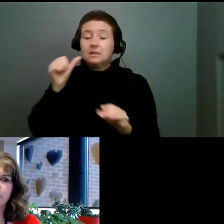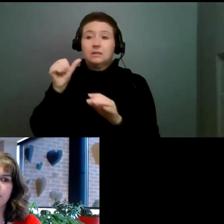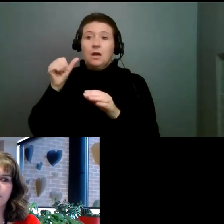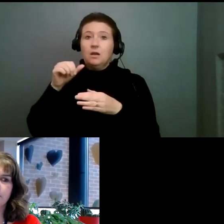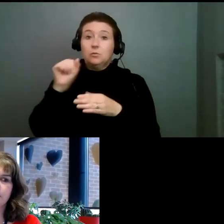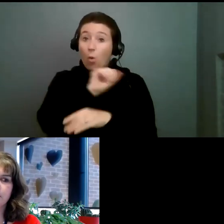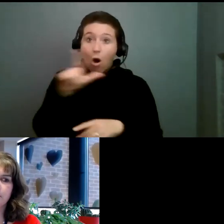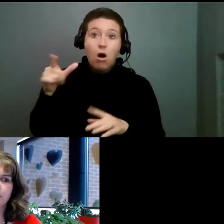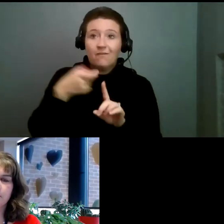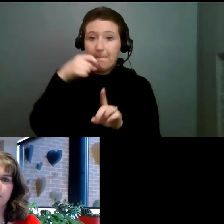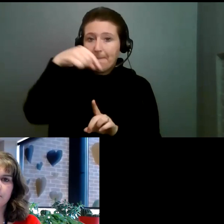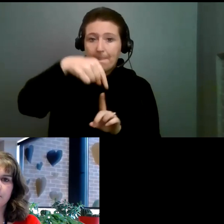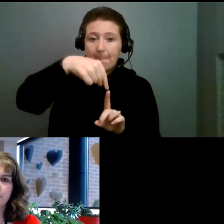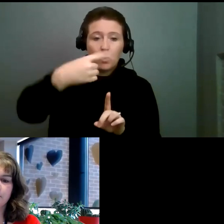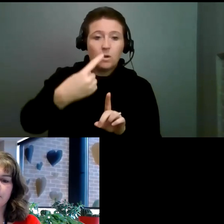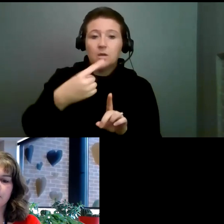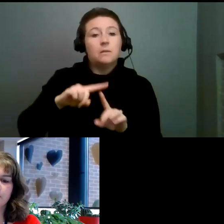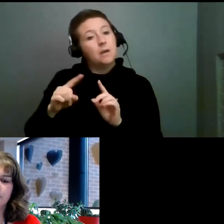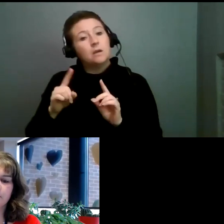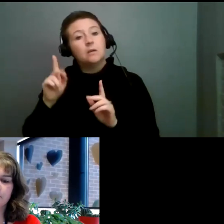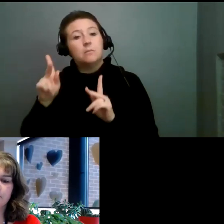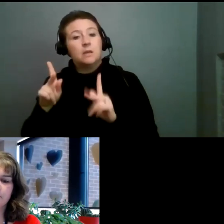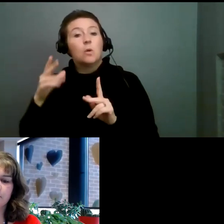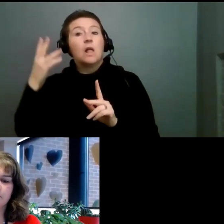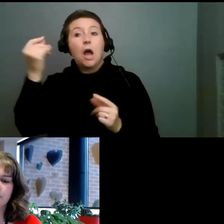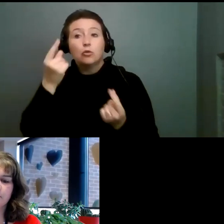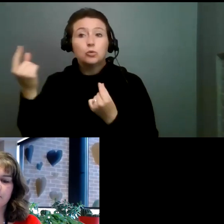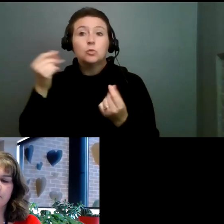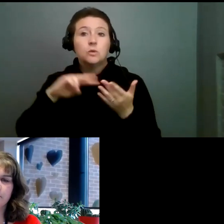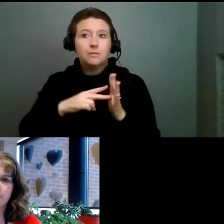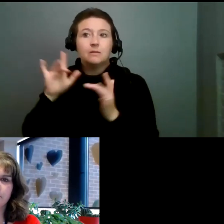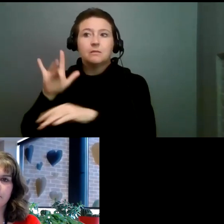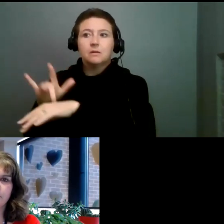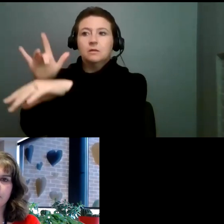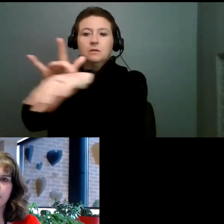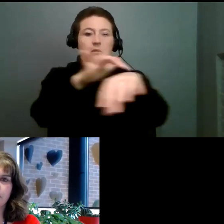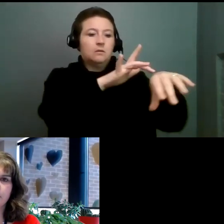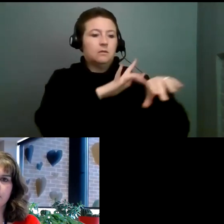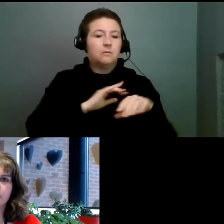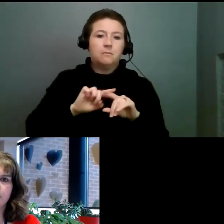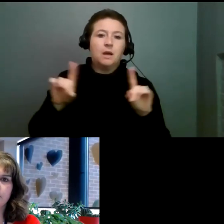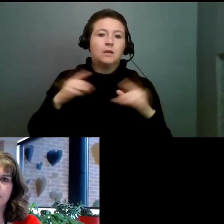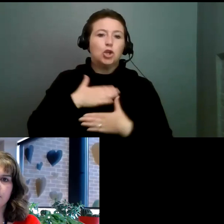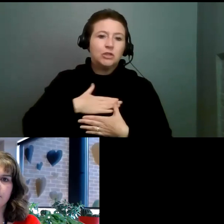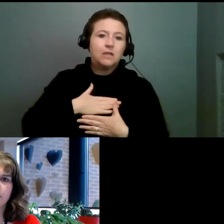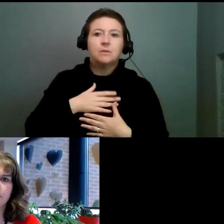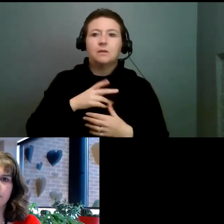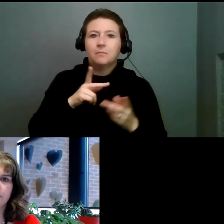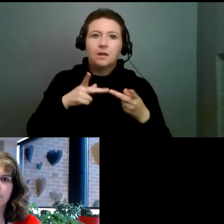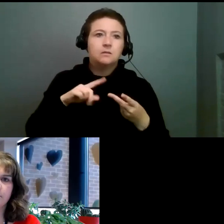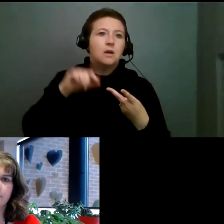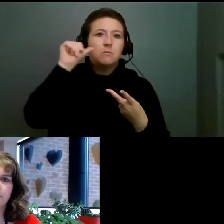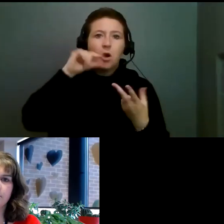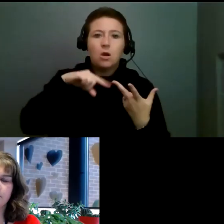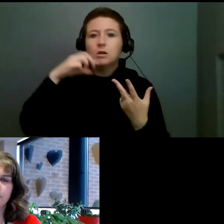people have increased their activity, they go a lot of places, but clearly entertainment venues, bars, restaurants,